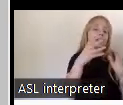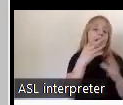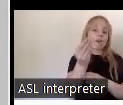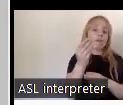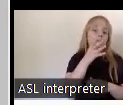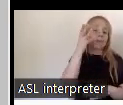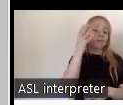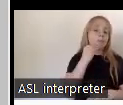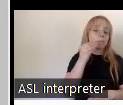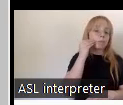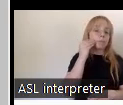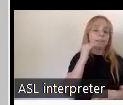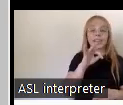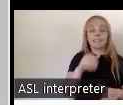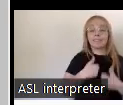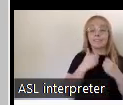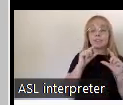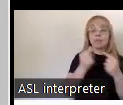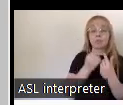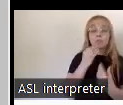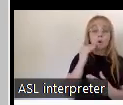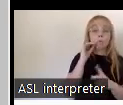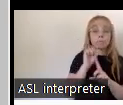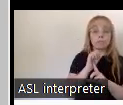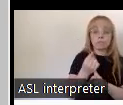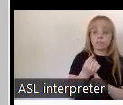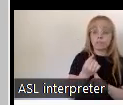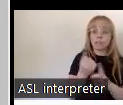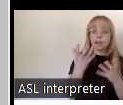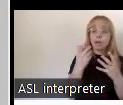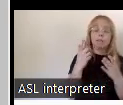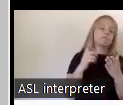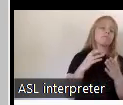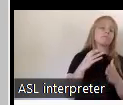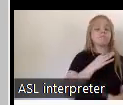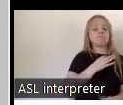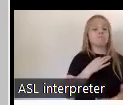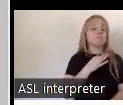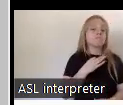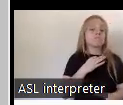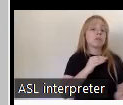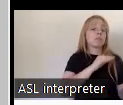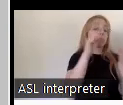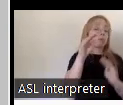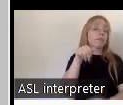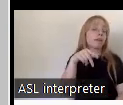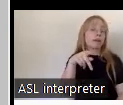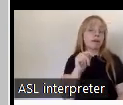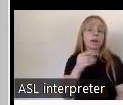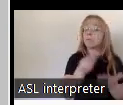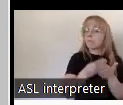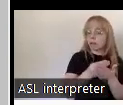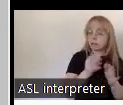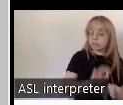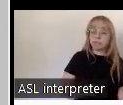are currently living in a group home situation that want to explore moving into an apartment. Money is